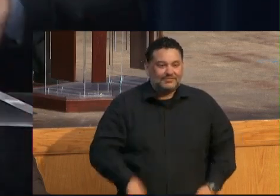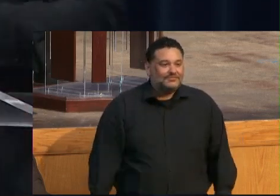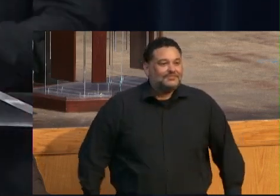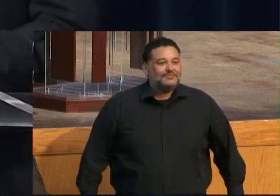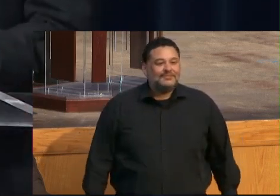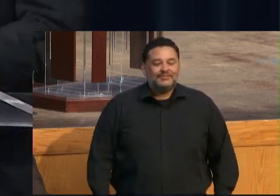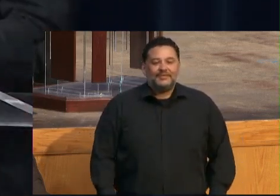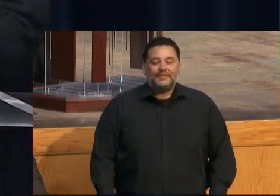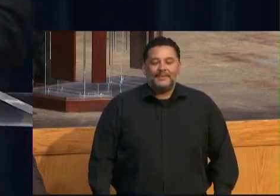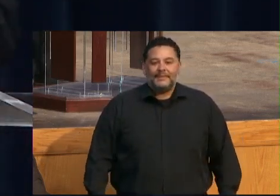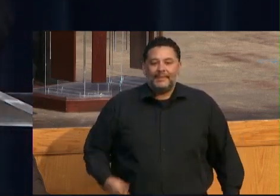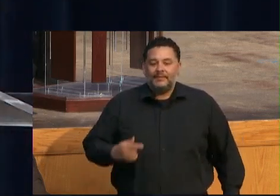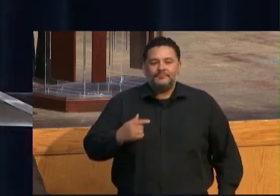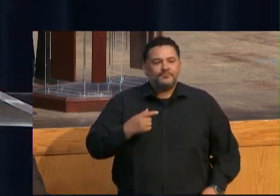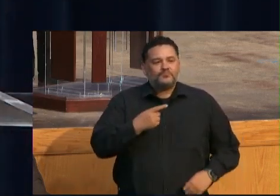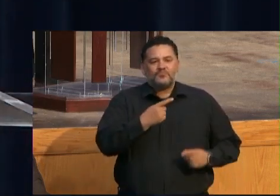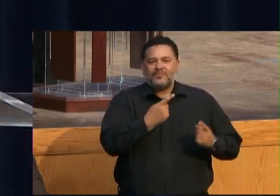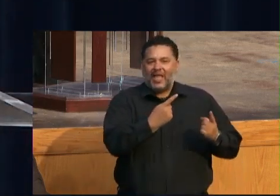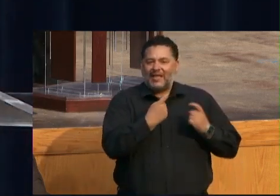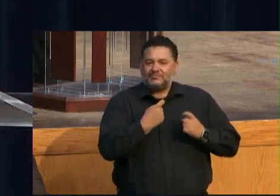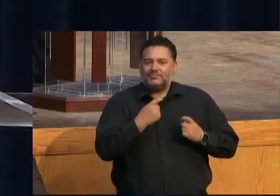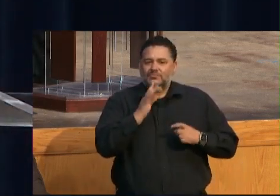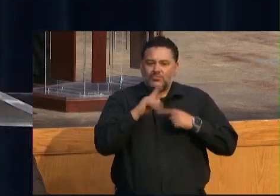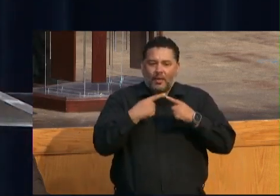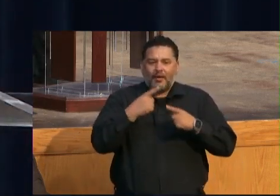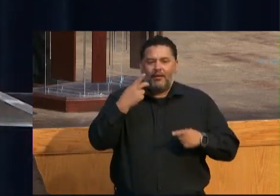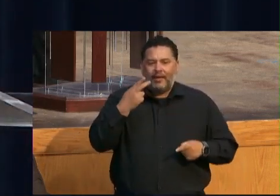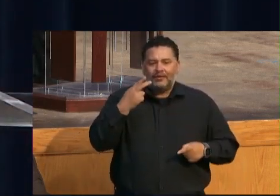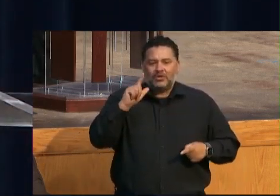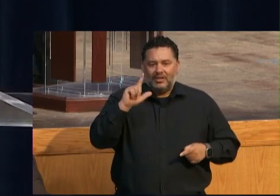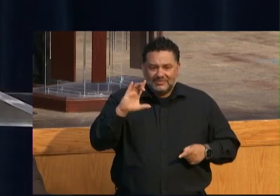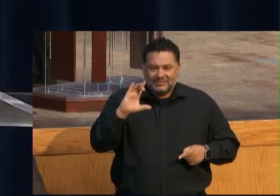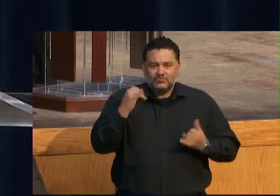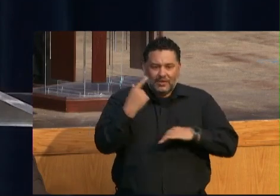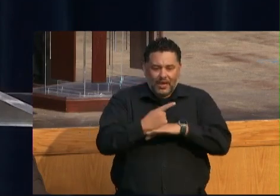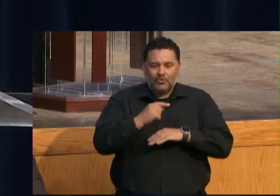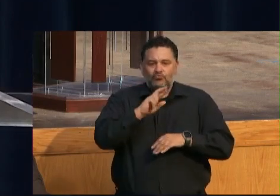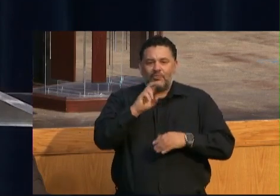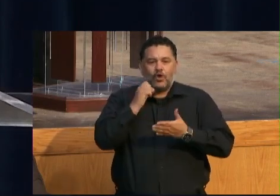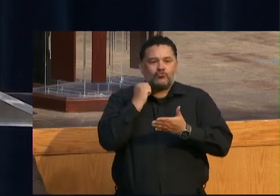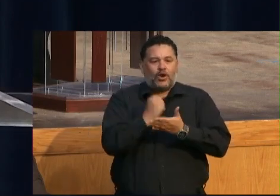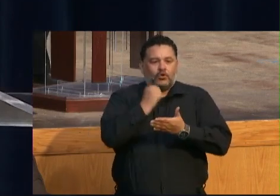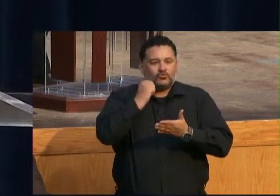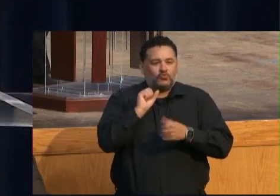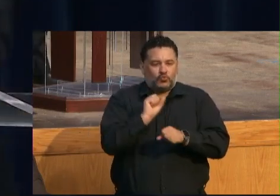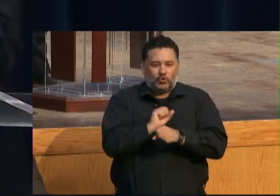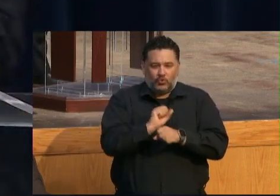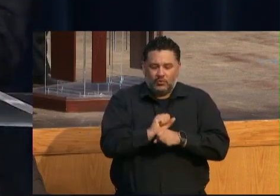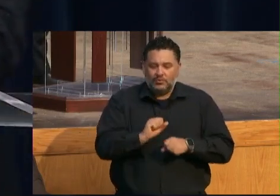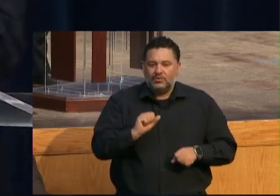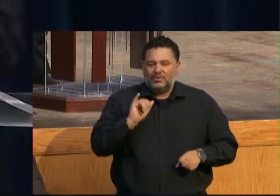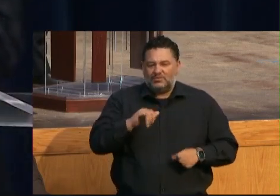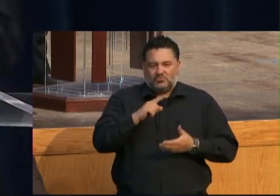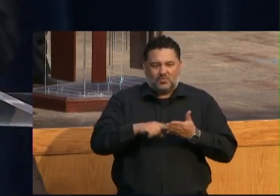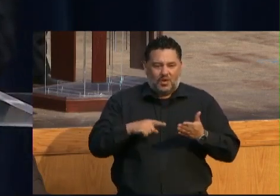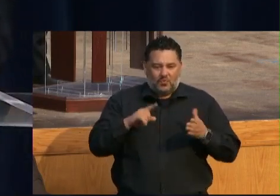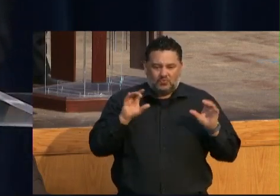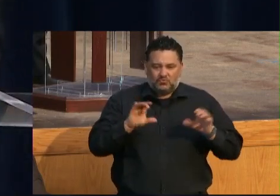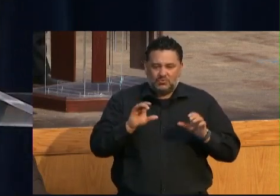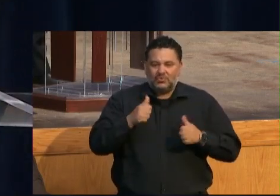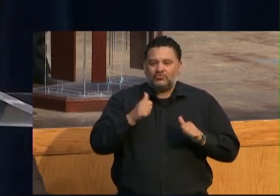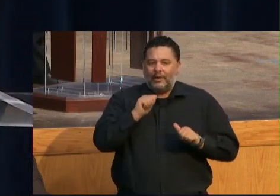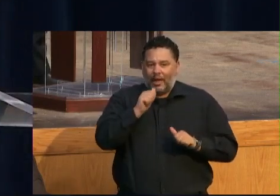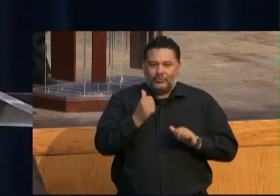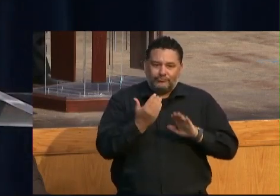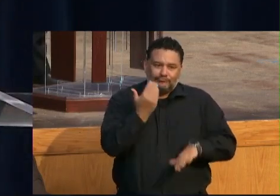I was asked to talk to you about HLC today, about our reaccreditation work. So that's what we'll do. I'll try not to take up